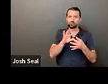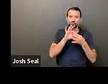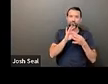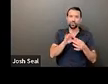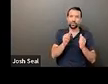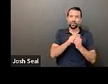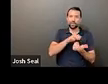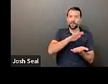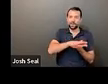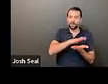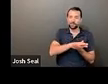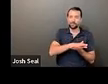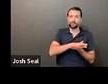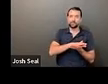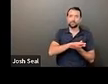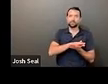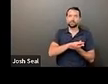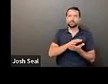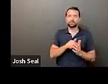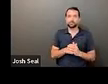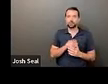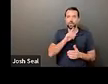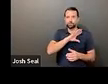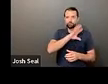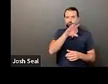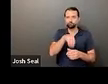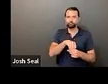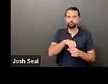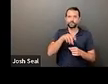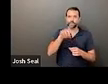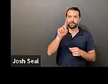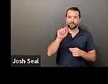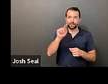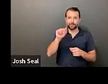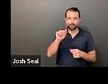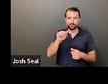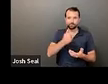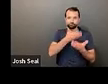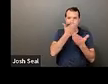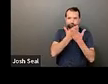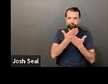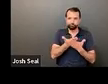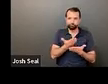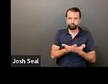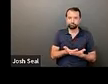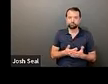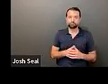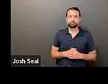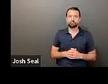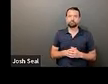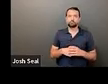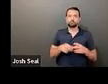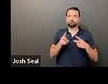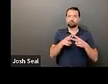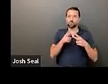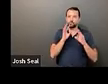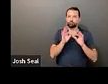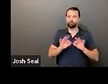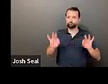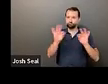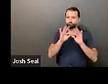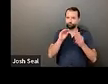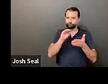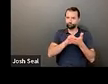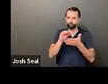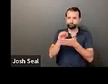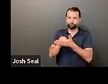data, okay? So if you're doing that summary of performance, just remember those 2 points. If you are